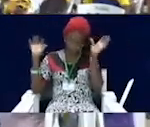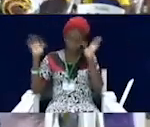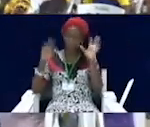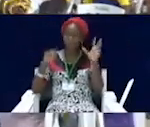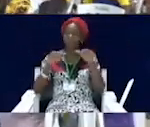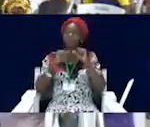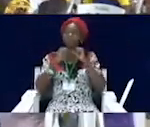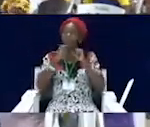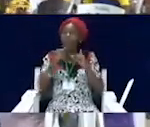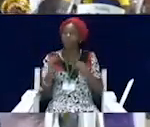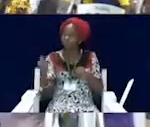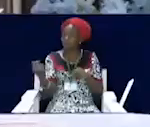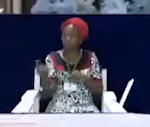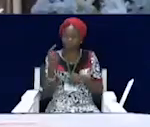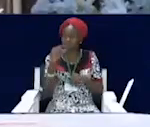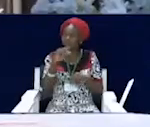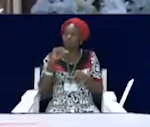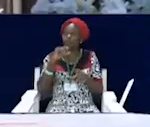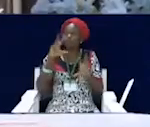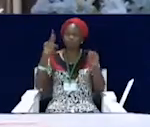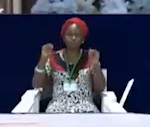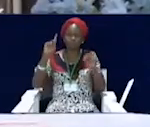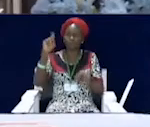Not a single one.